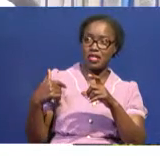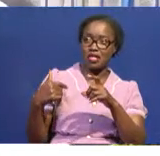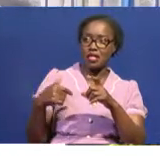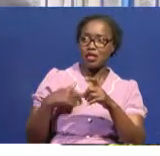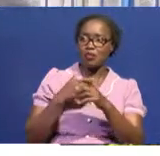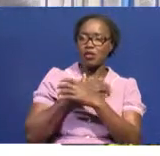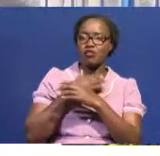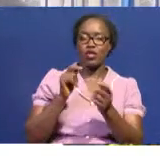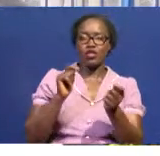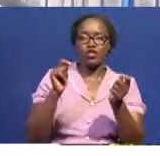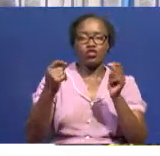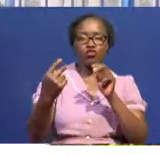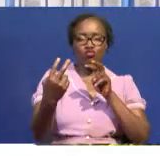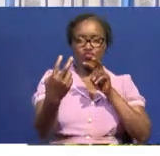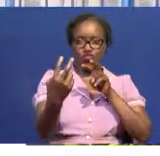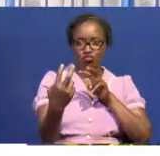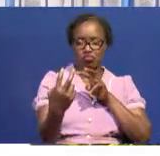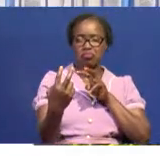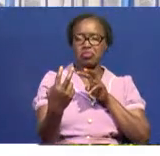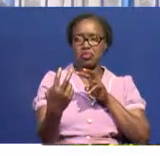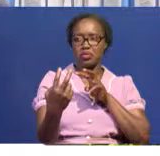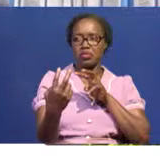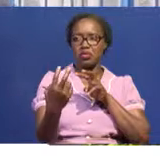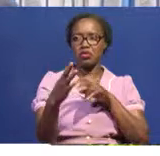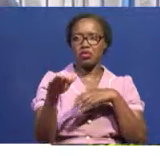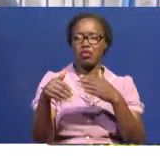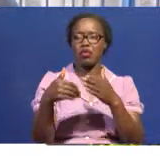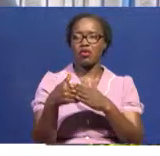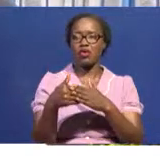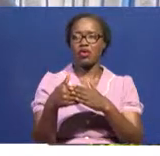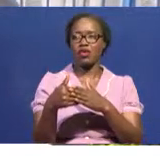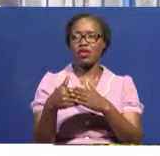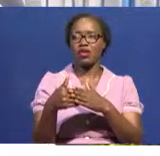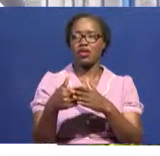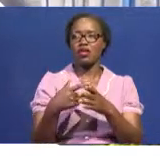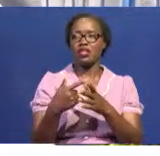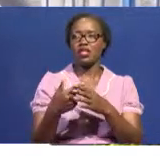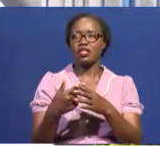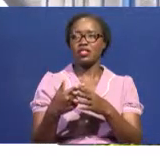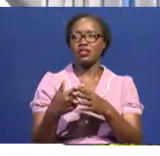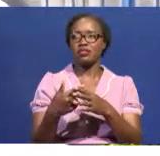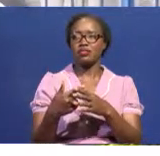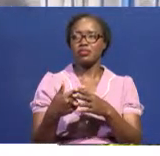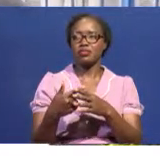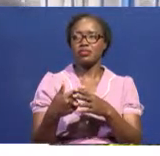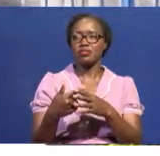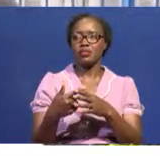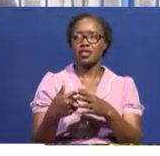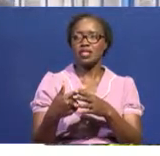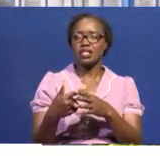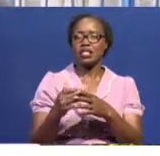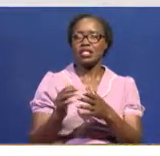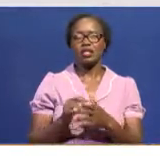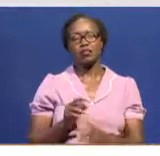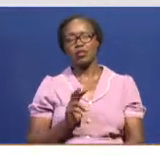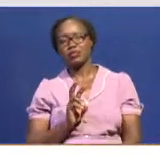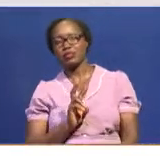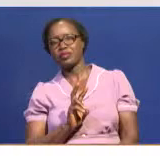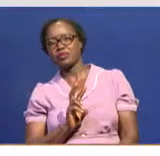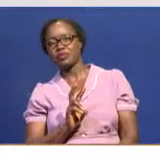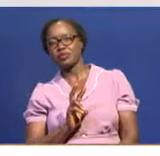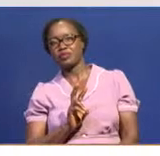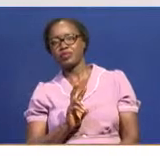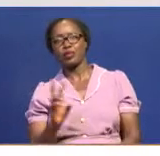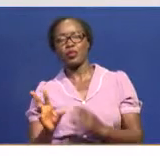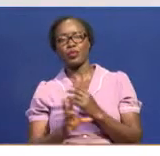akaenda kwa mbele kuchukua selfie, kutuchukua sasa sisi. Then hapo sasa kuna alikuwa atoa ametupigia mahesabu hapo. During